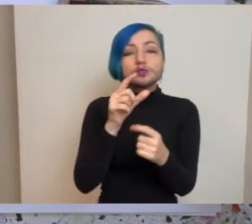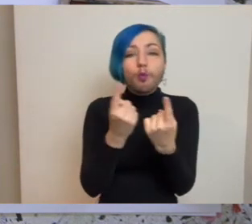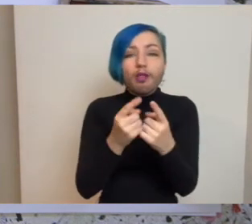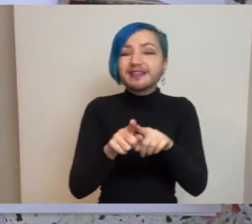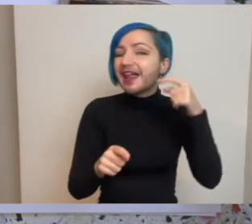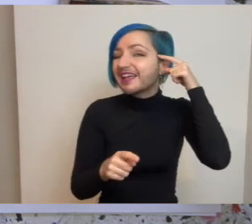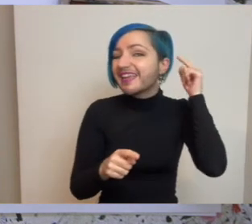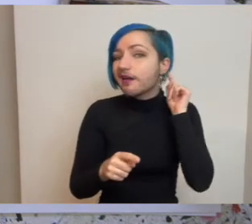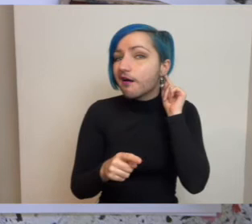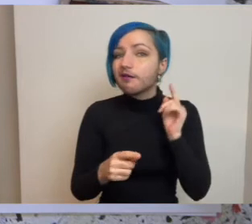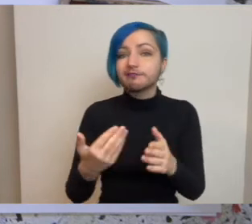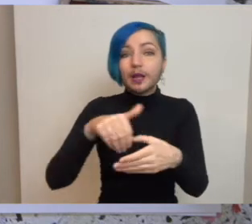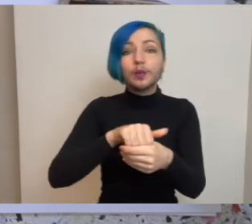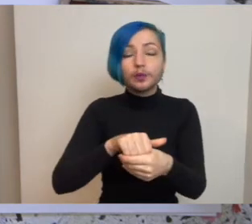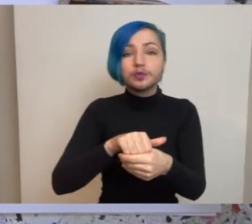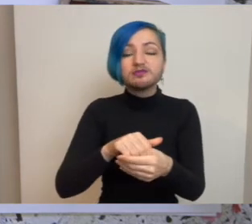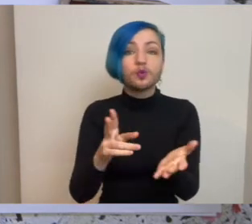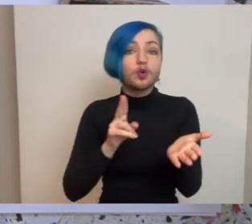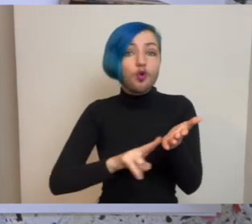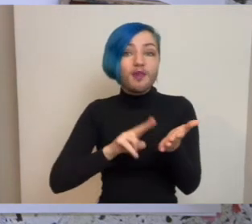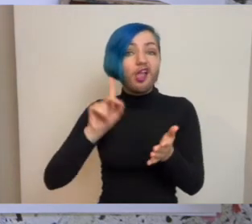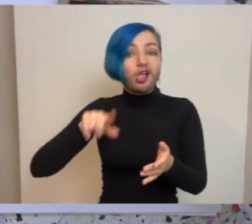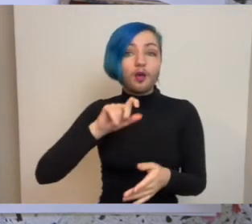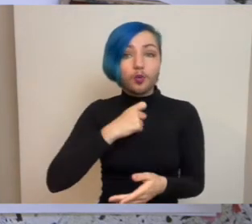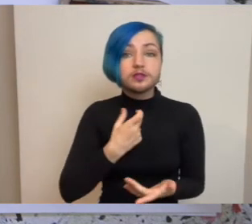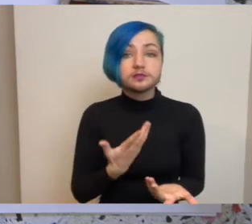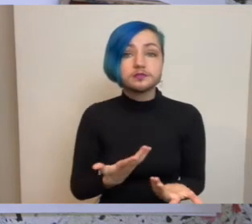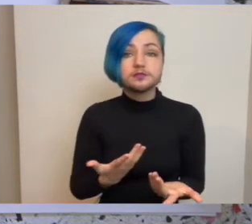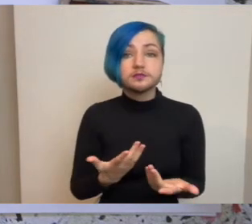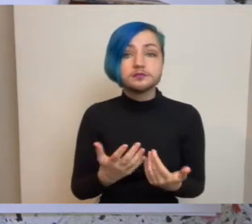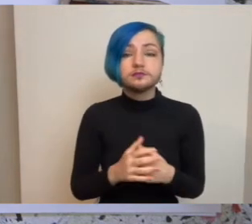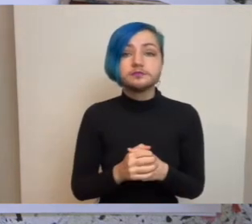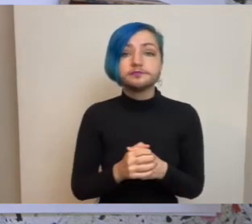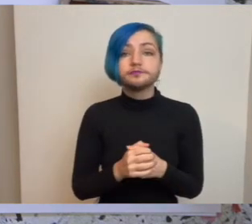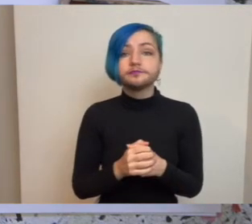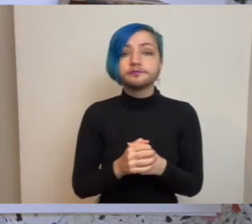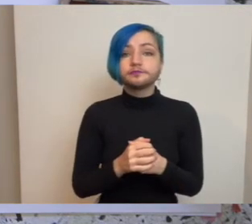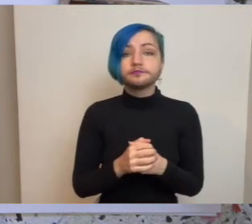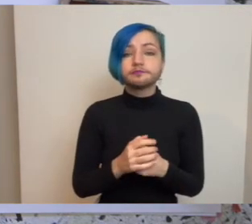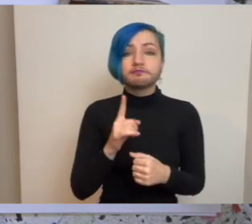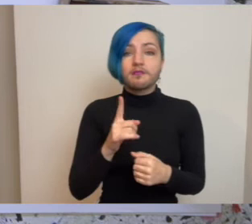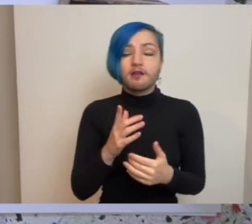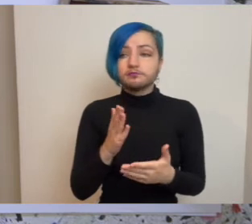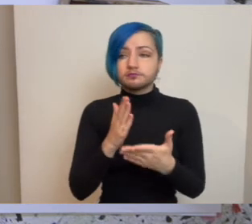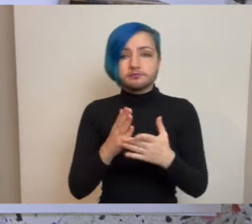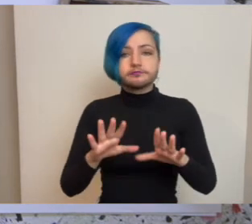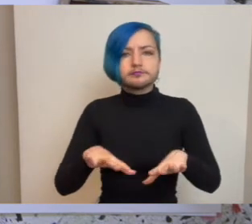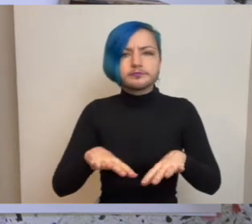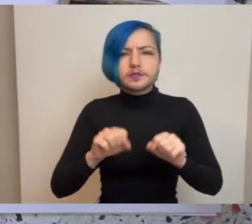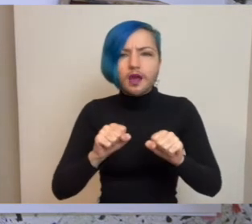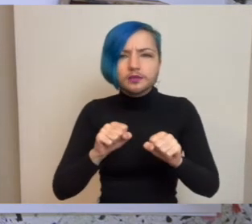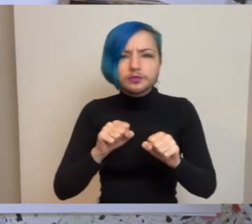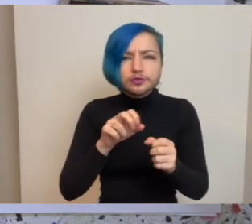the ear down, which normally I might like skip over, but I'm really going to start to engage